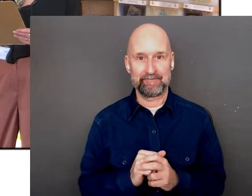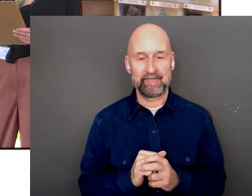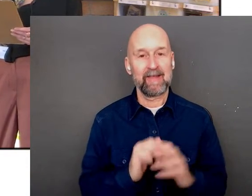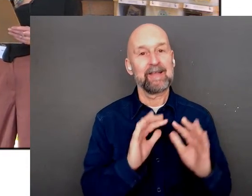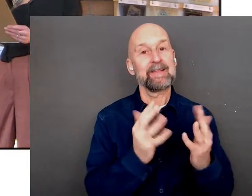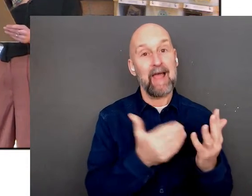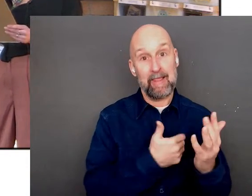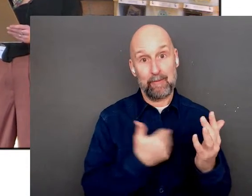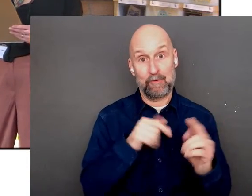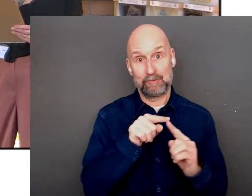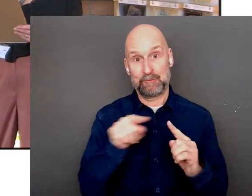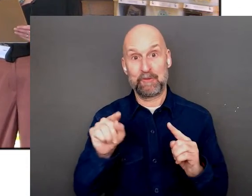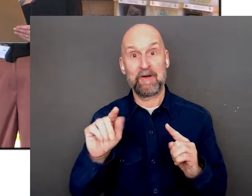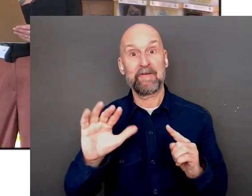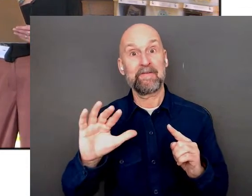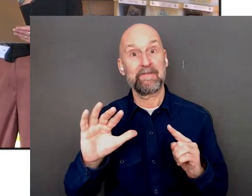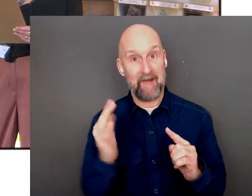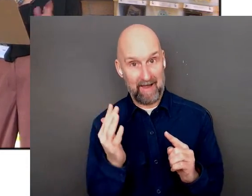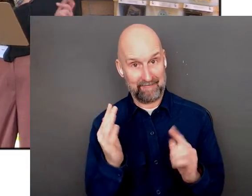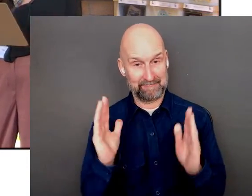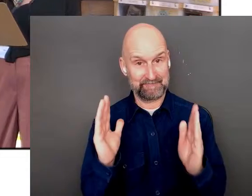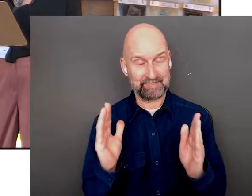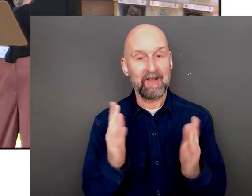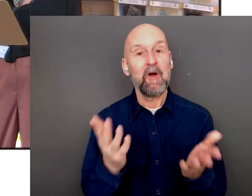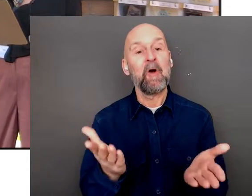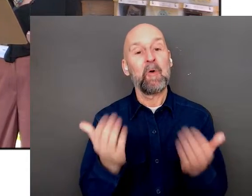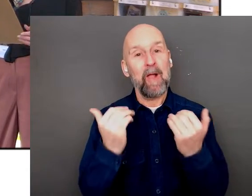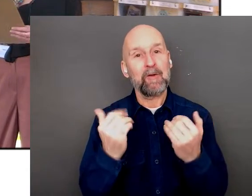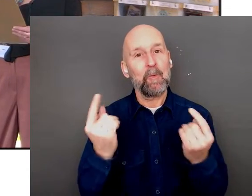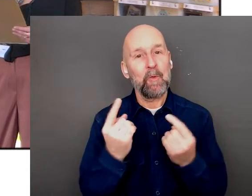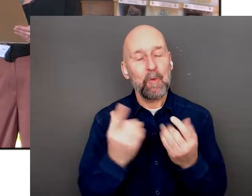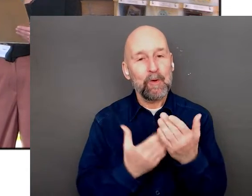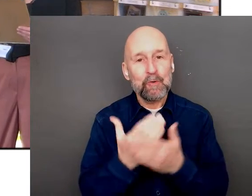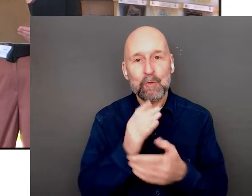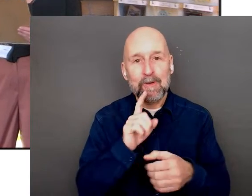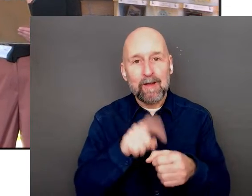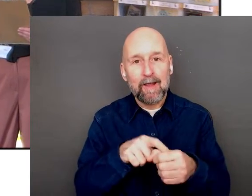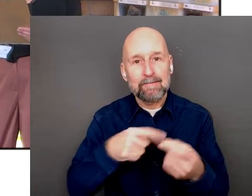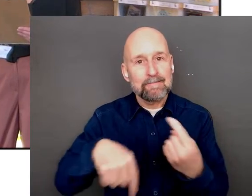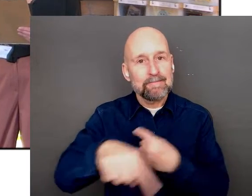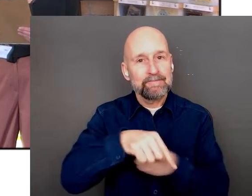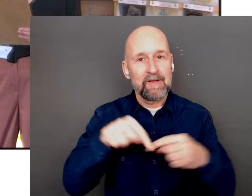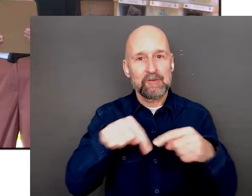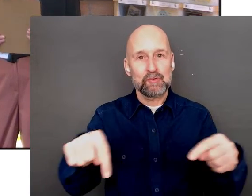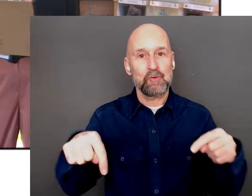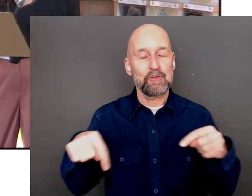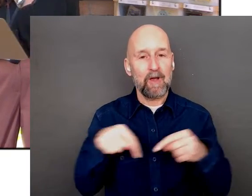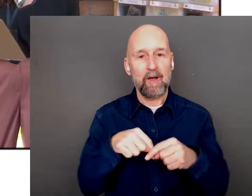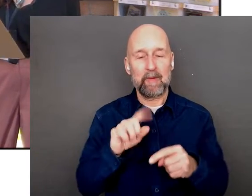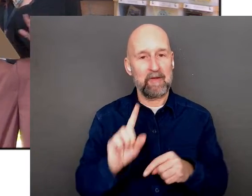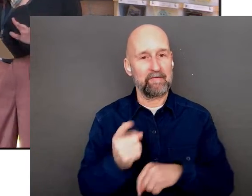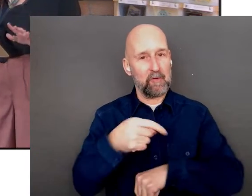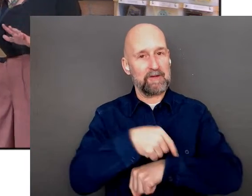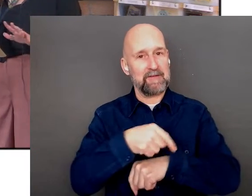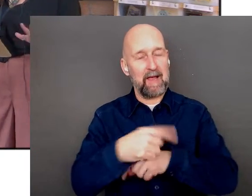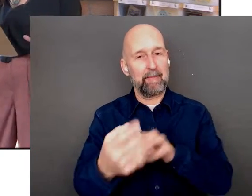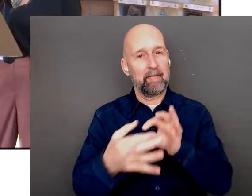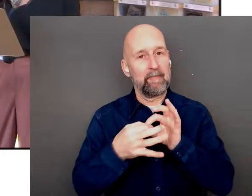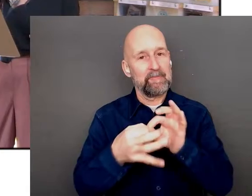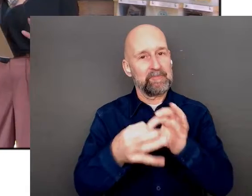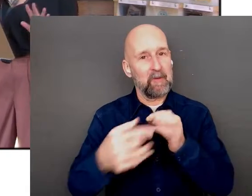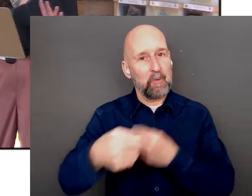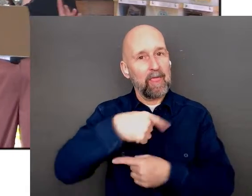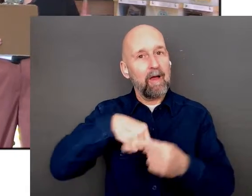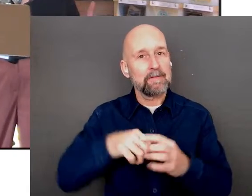sorry. And especially big welcome to those who are new to the studio, for whom this might be the first time you're engaging with us. So anyone new to